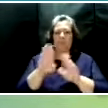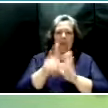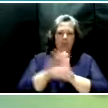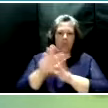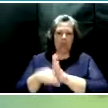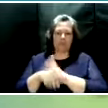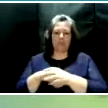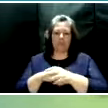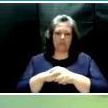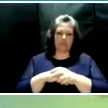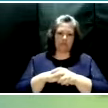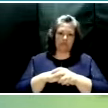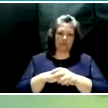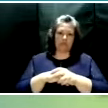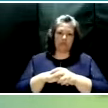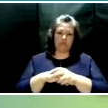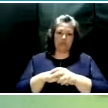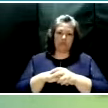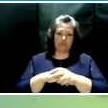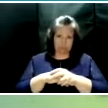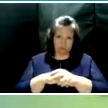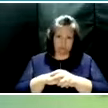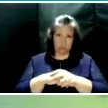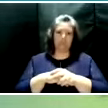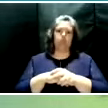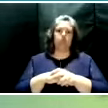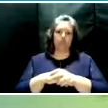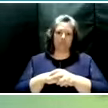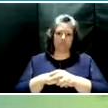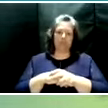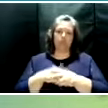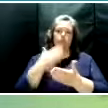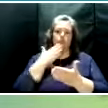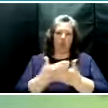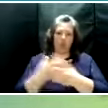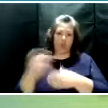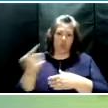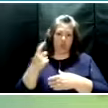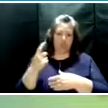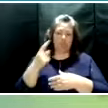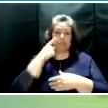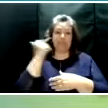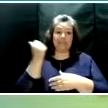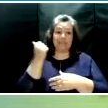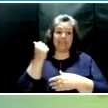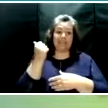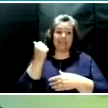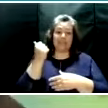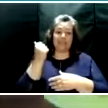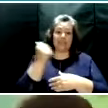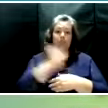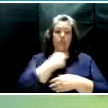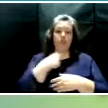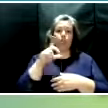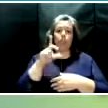have? So that is a very great question, because as you can see, we do